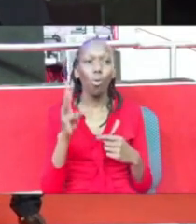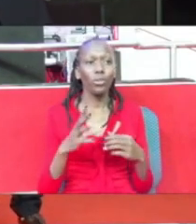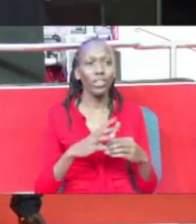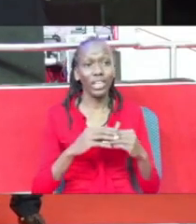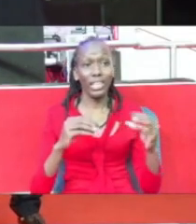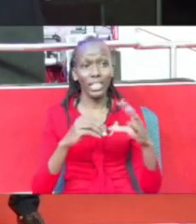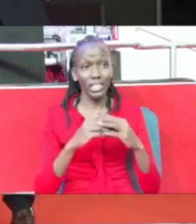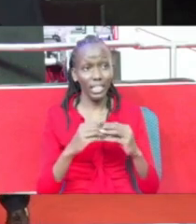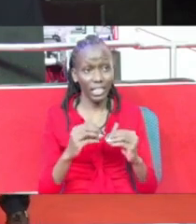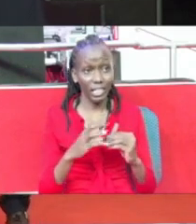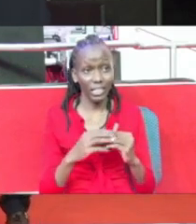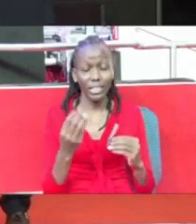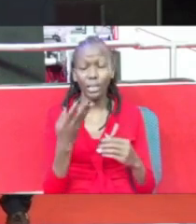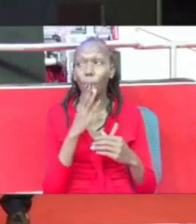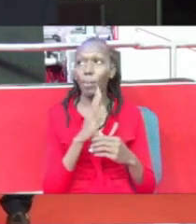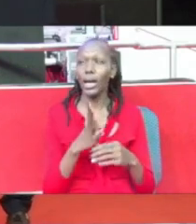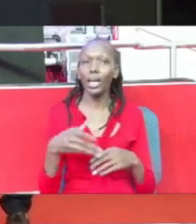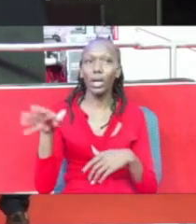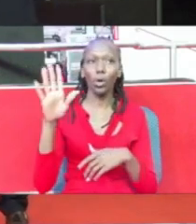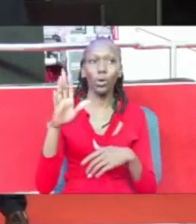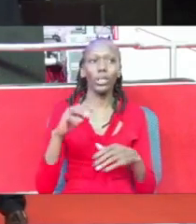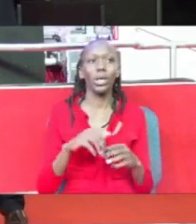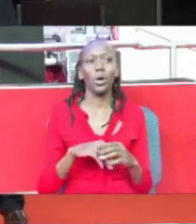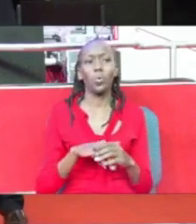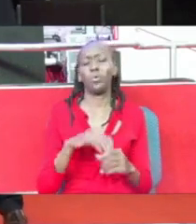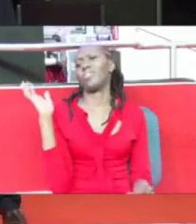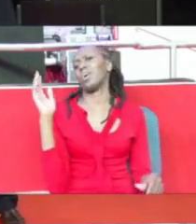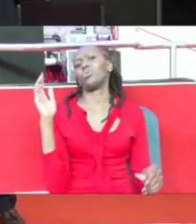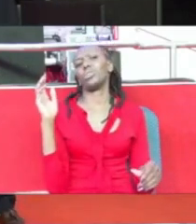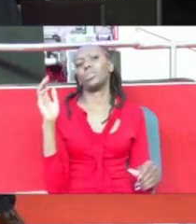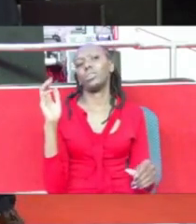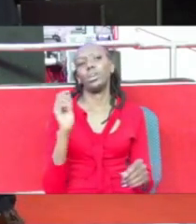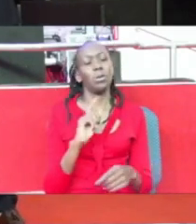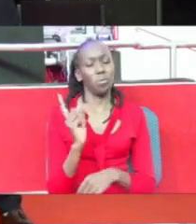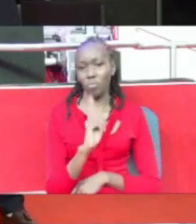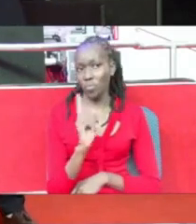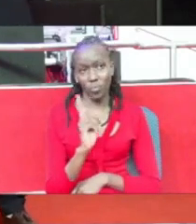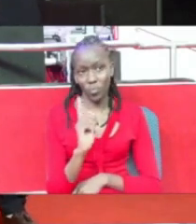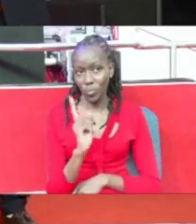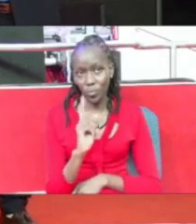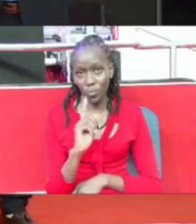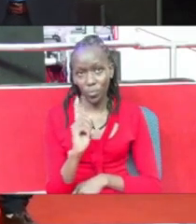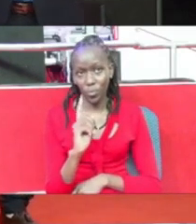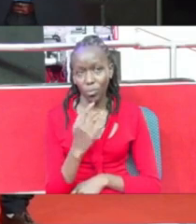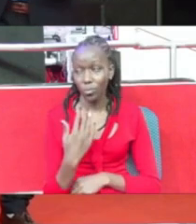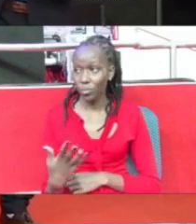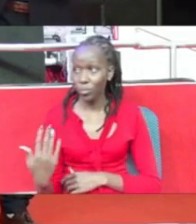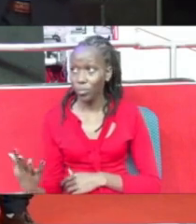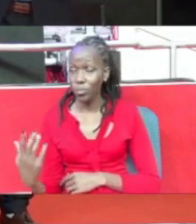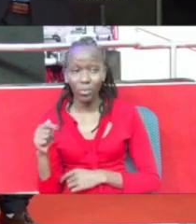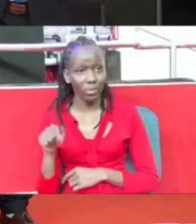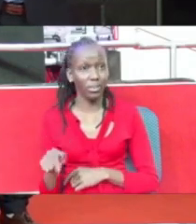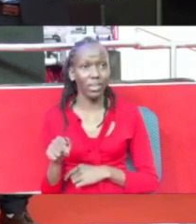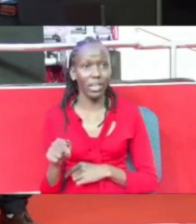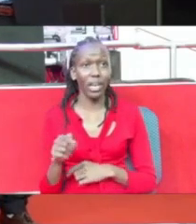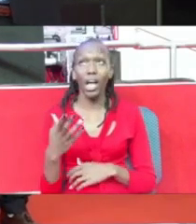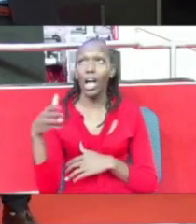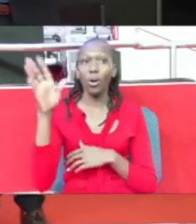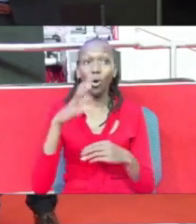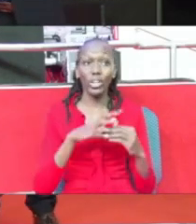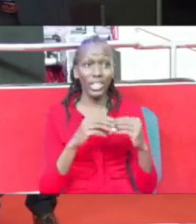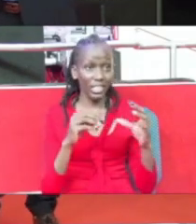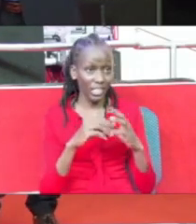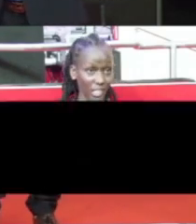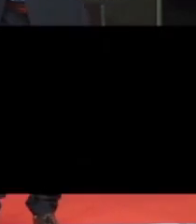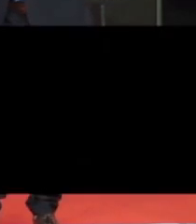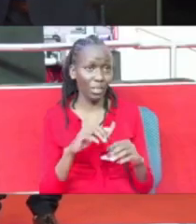hakuna aliyeumbwa na Mungu. Empty. Bila chochote. There is no vessel here. Hakuna chombo hapa. That God created empty.